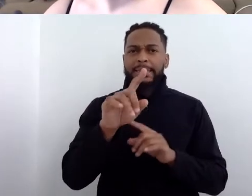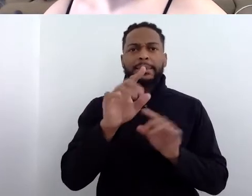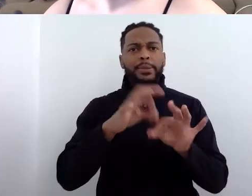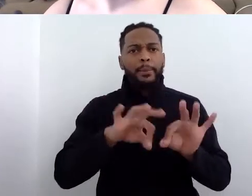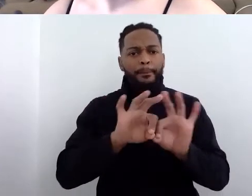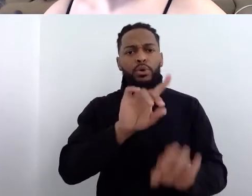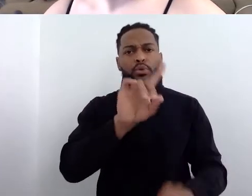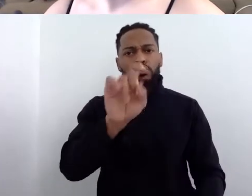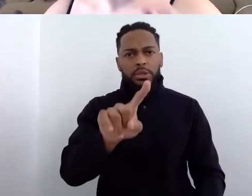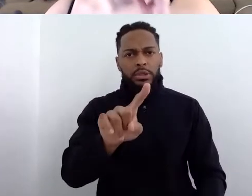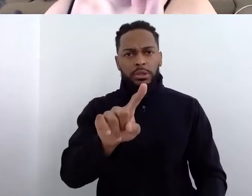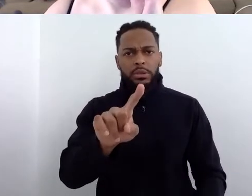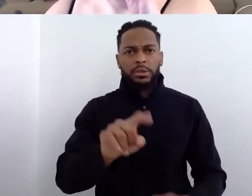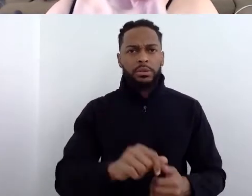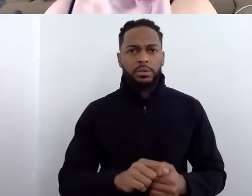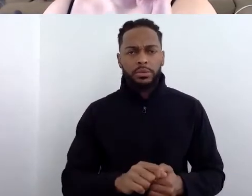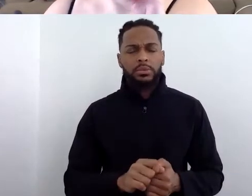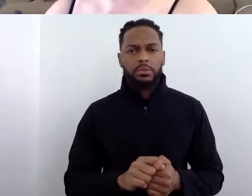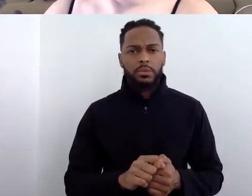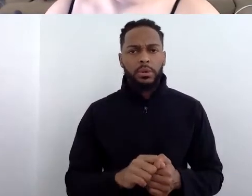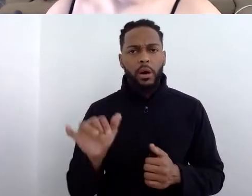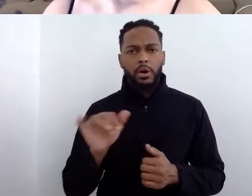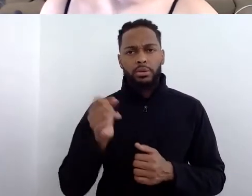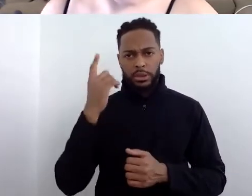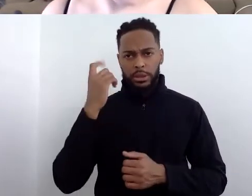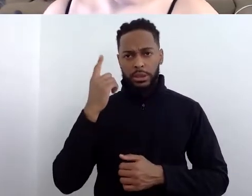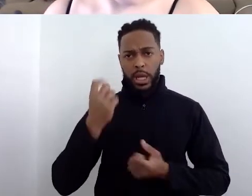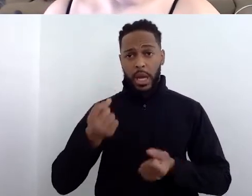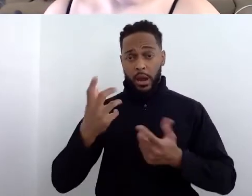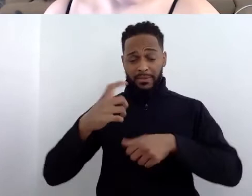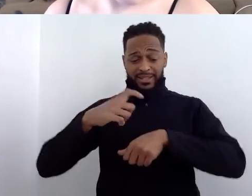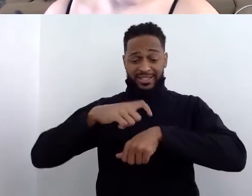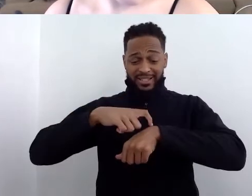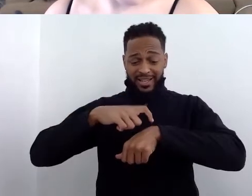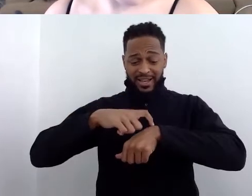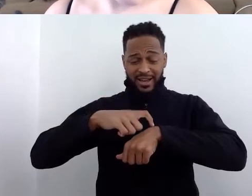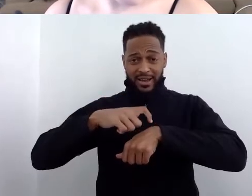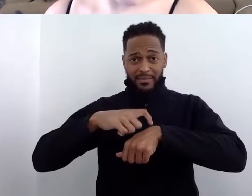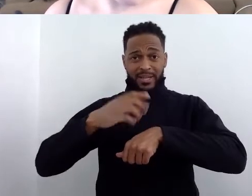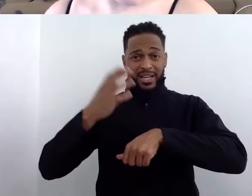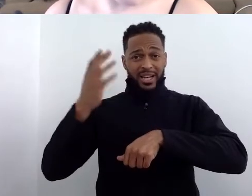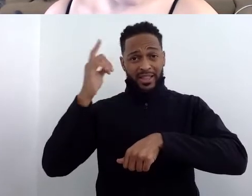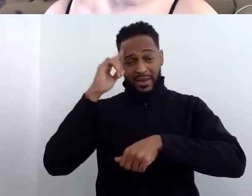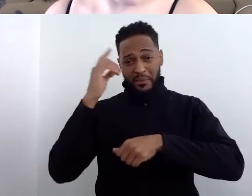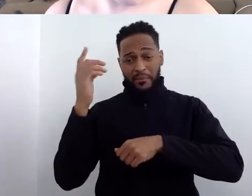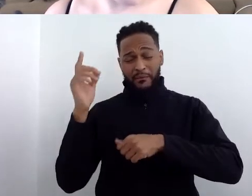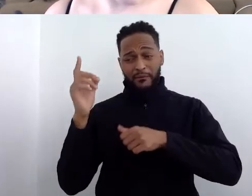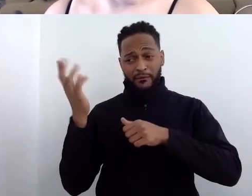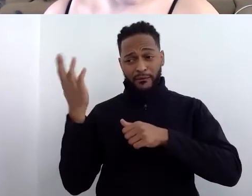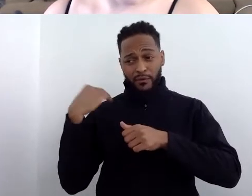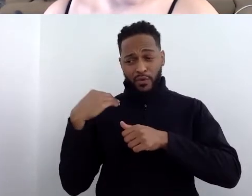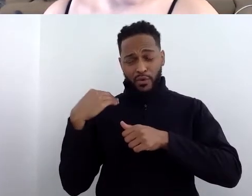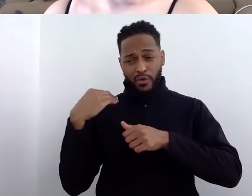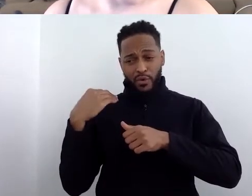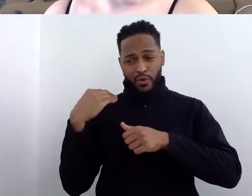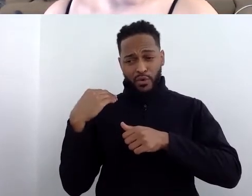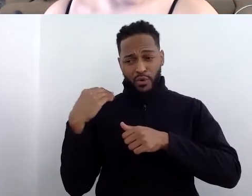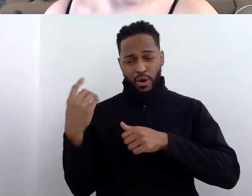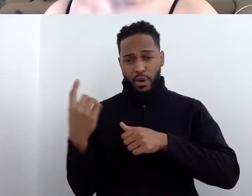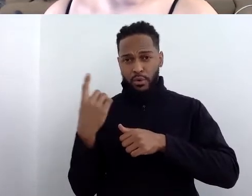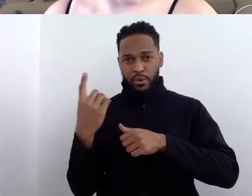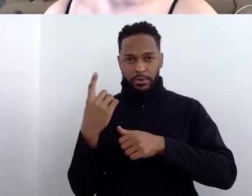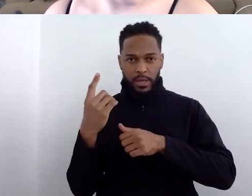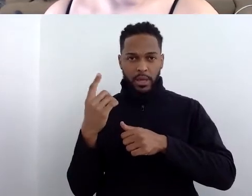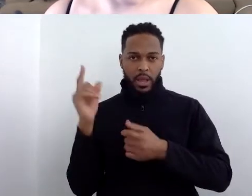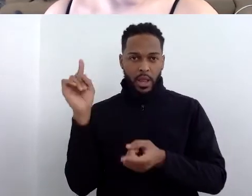just understanding also how much time video visits took, because I think at first they're always going to take less than in